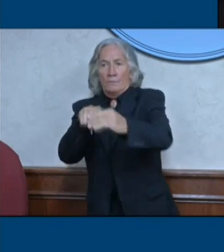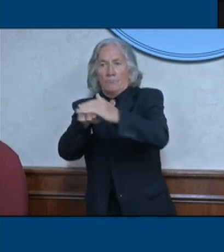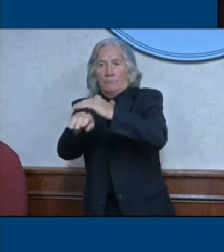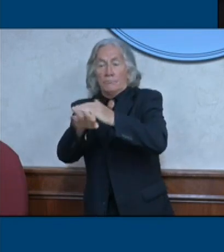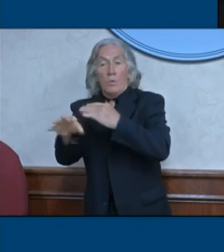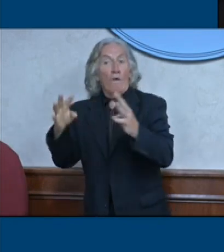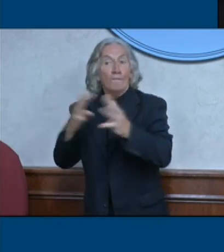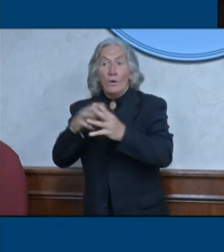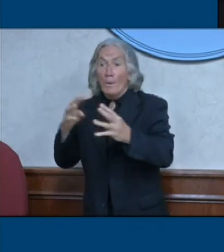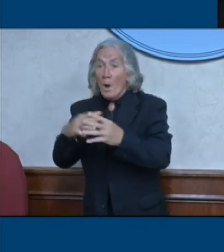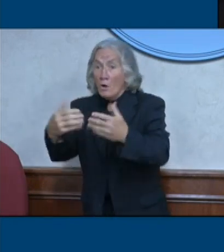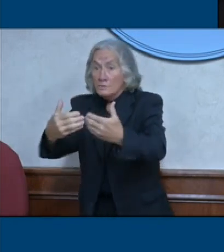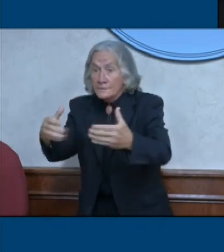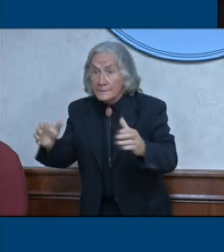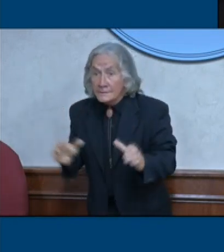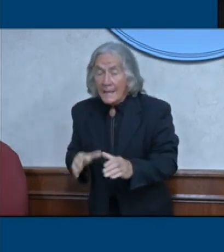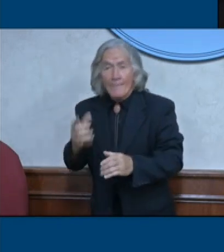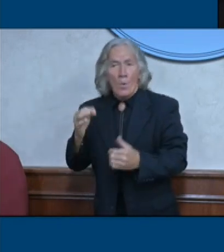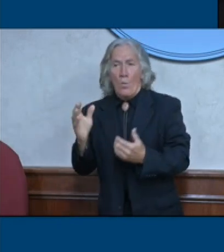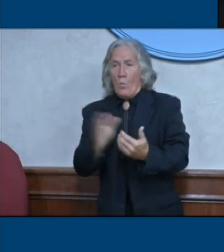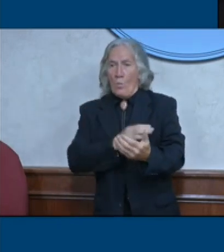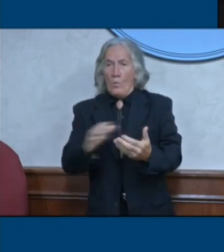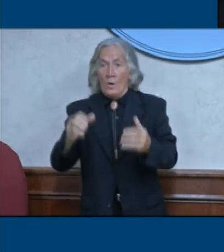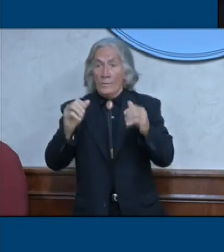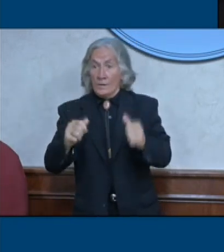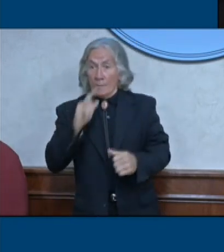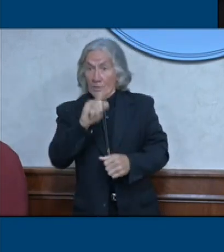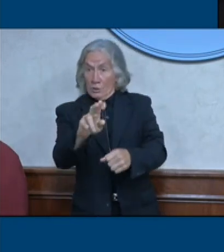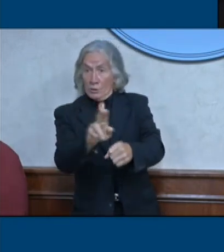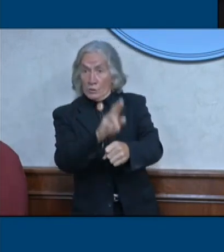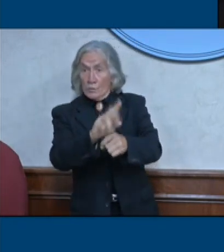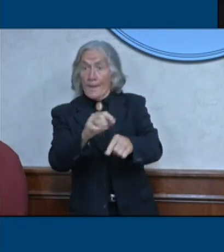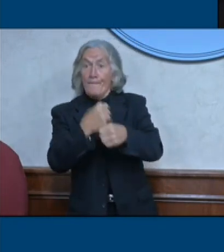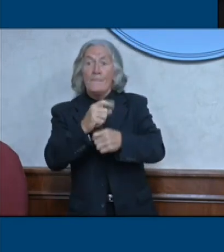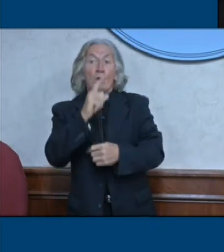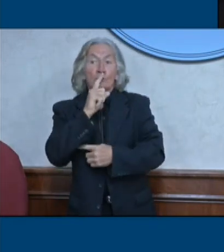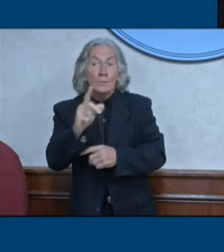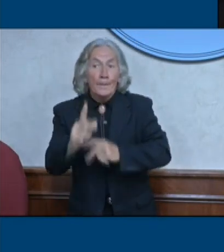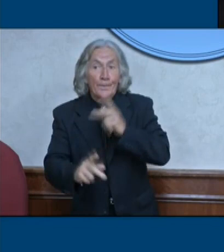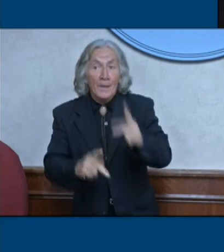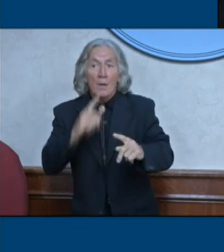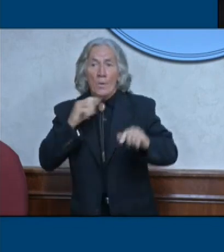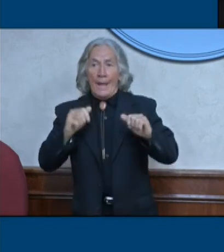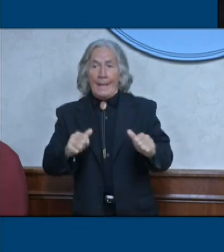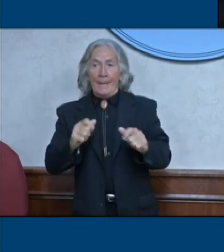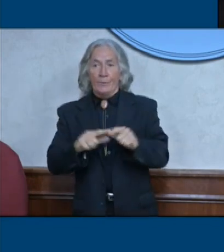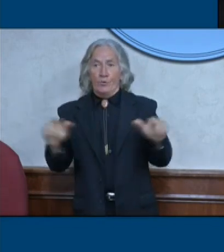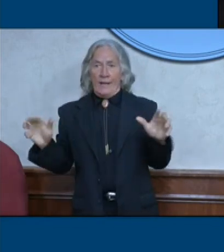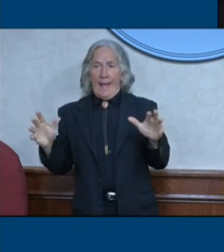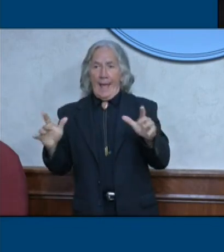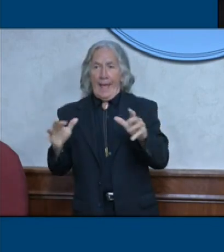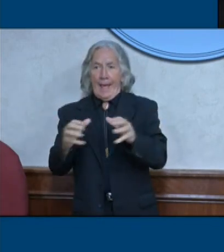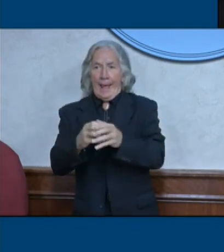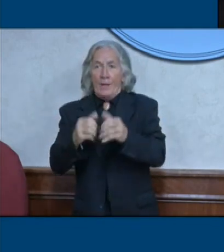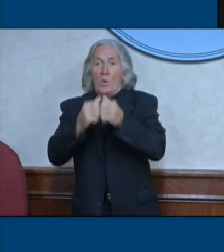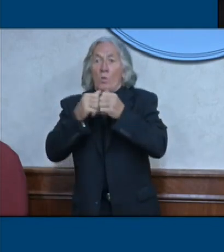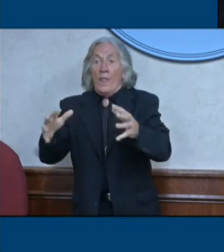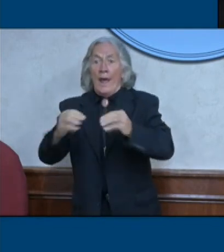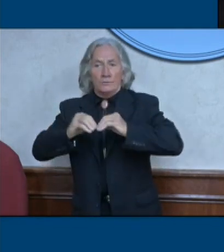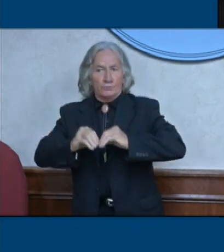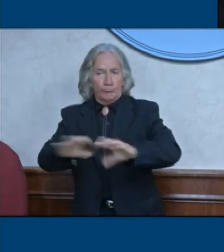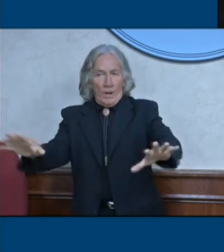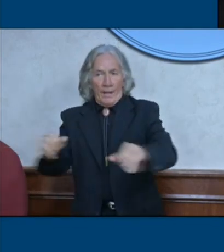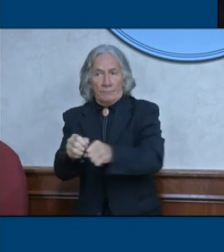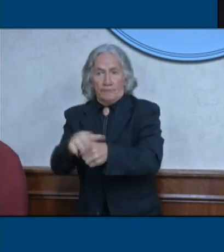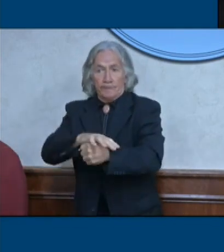strategies, whether it be a football stadium or a convention, that can be used to make sure that people are capable of gathering without